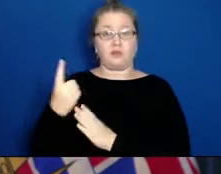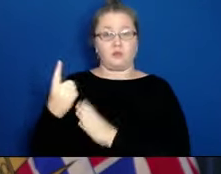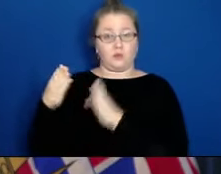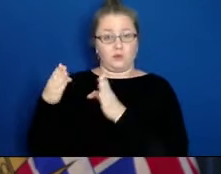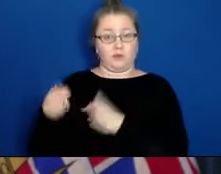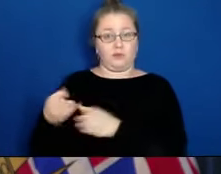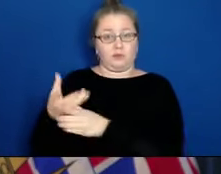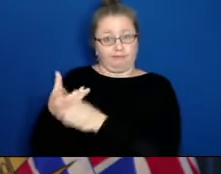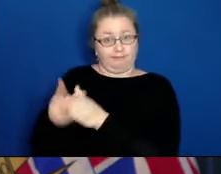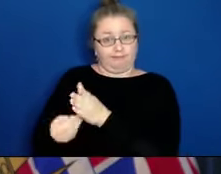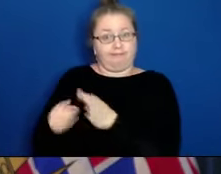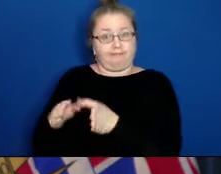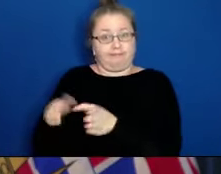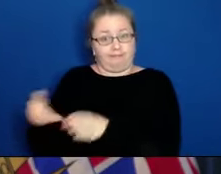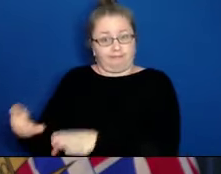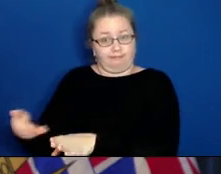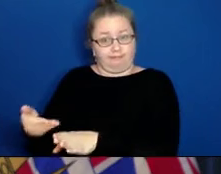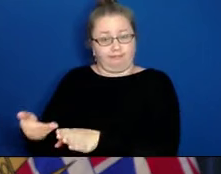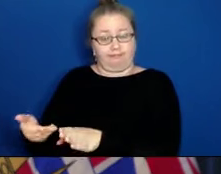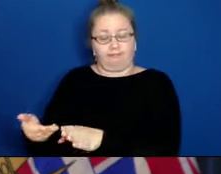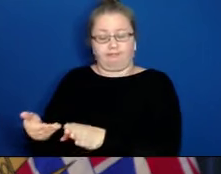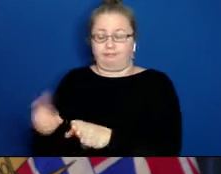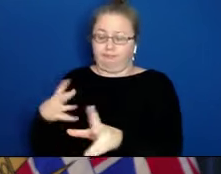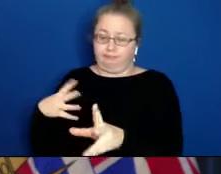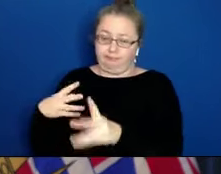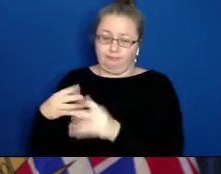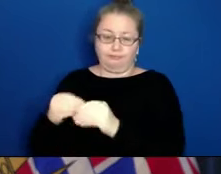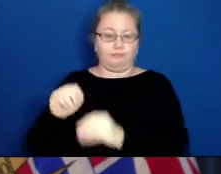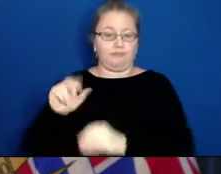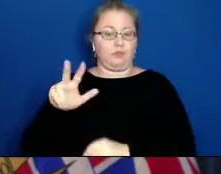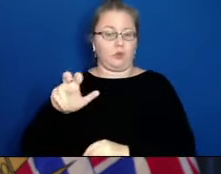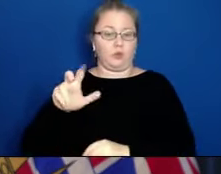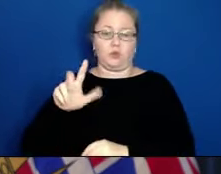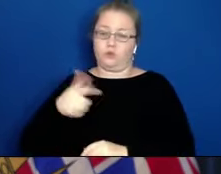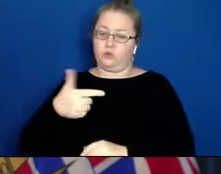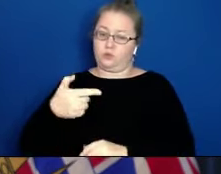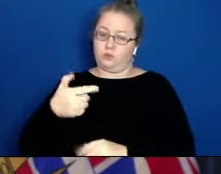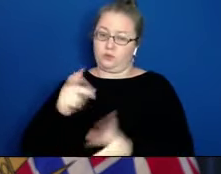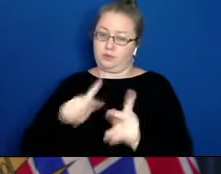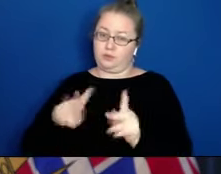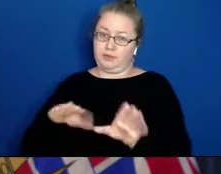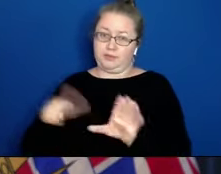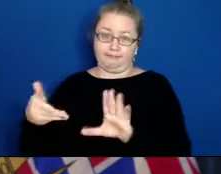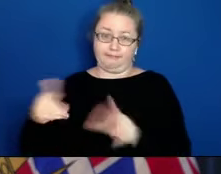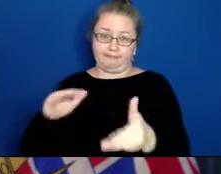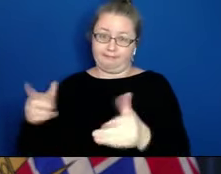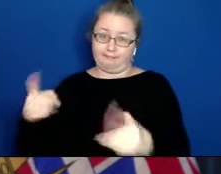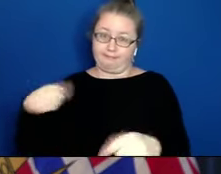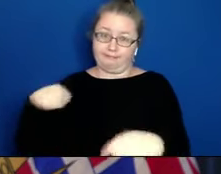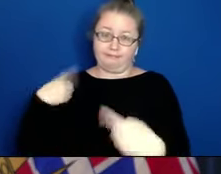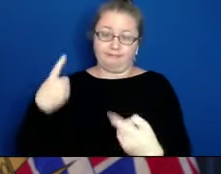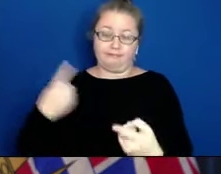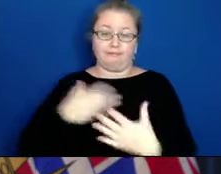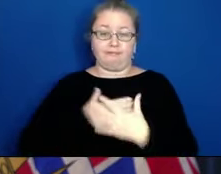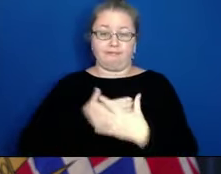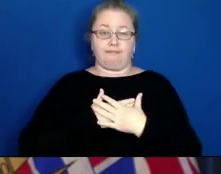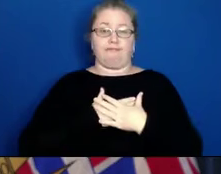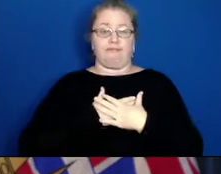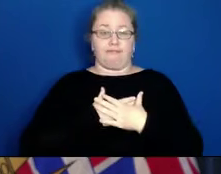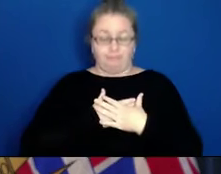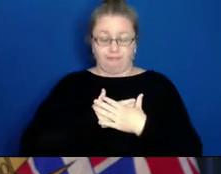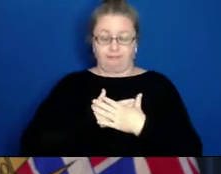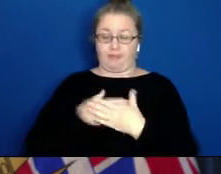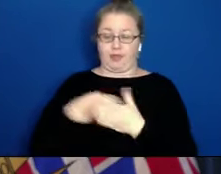always, we send our deep condolences and to the family, to the care providers of